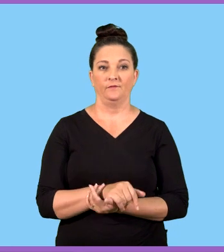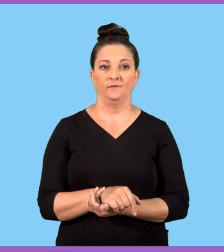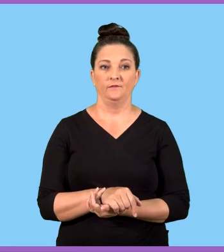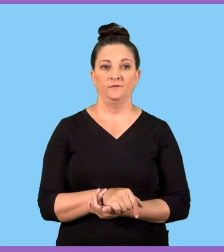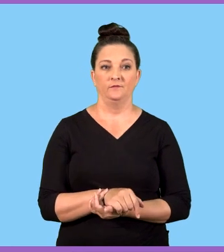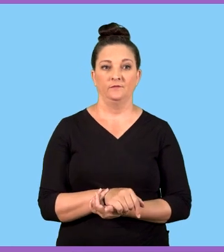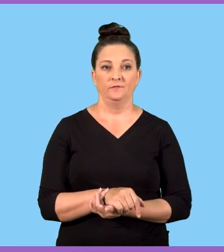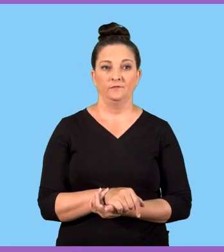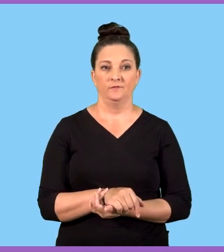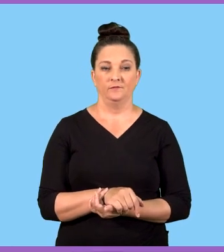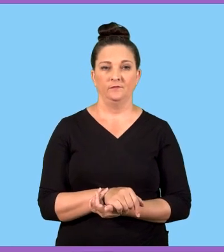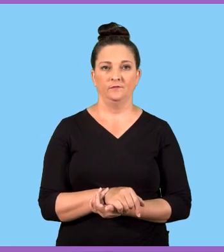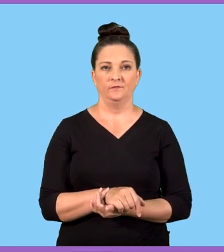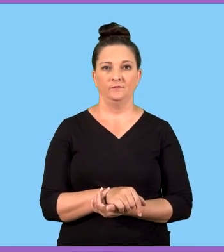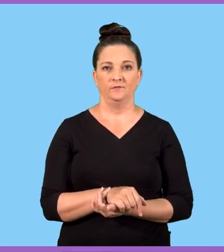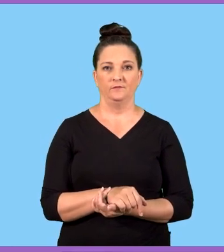25.